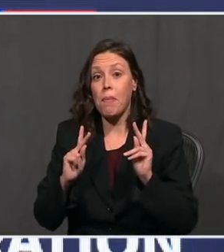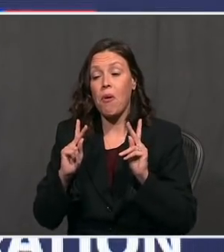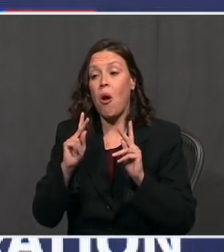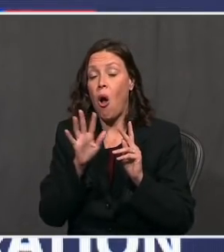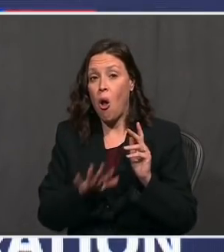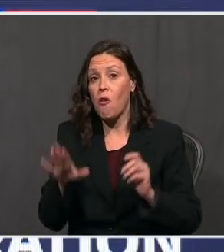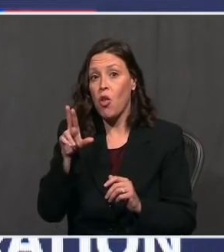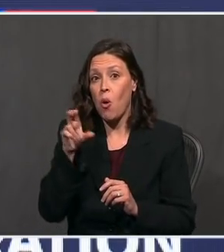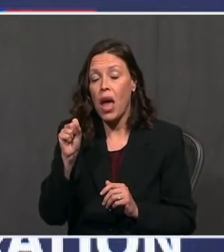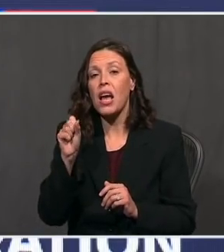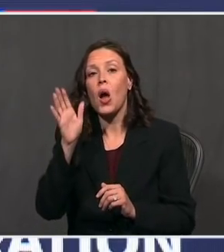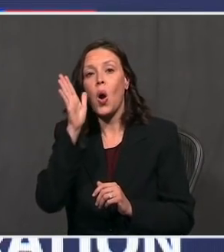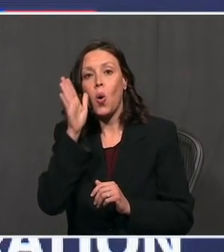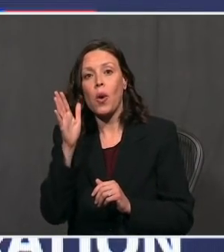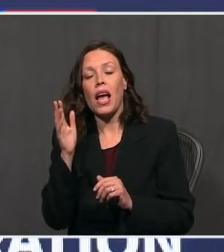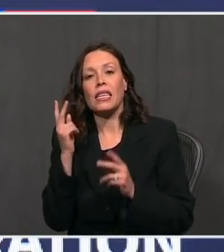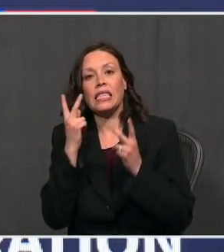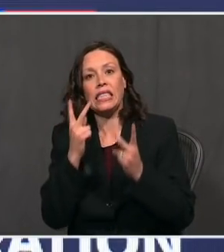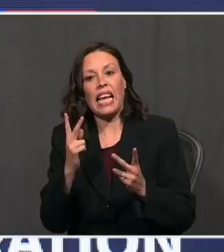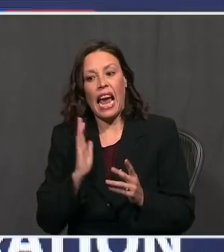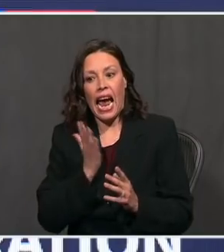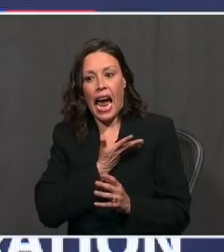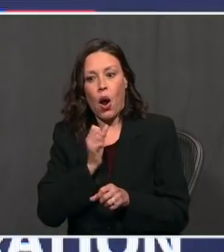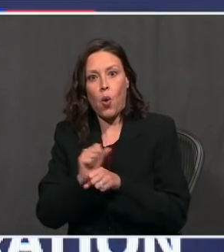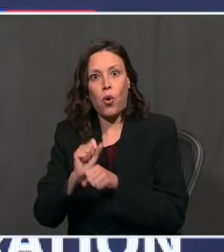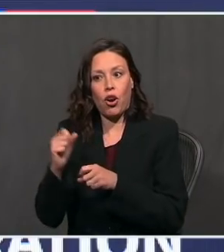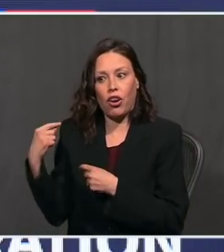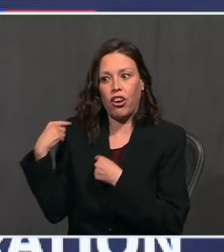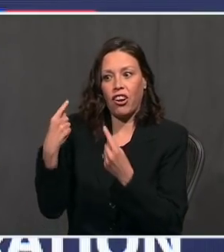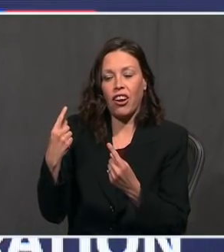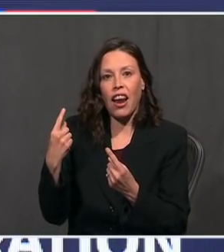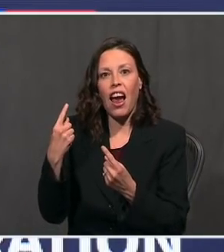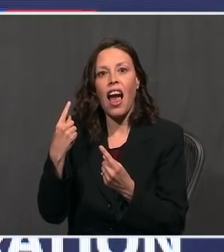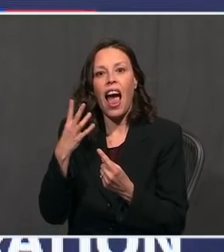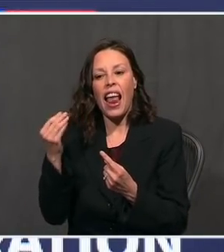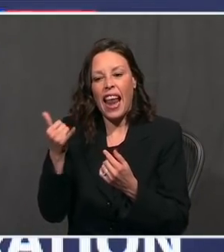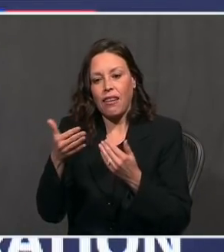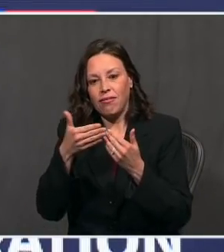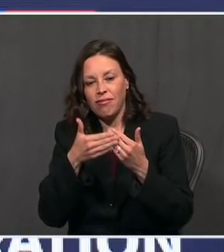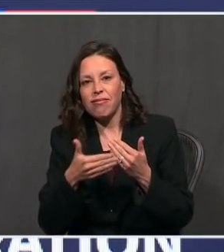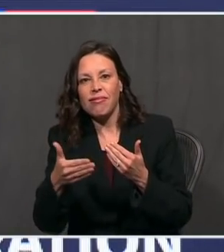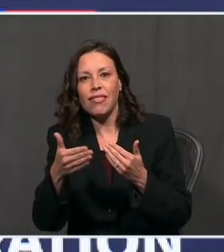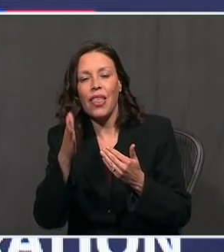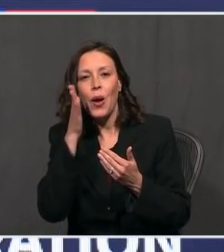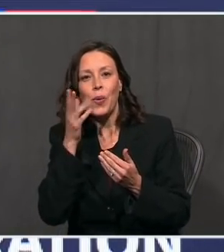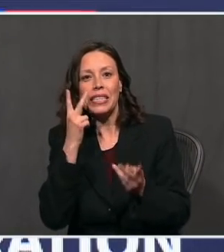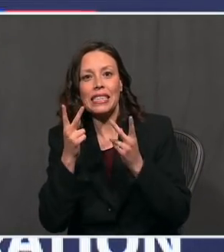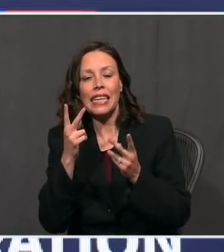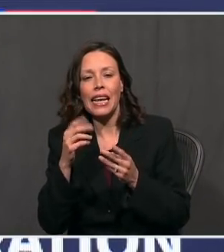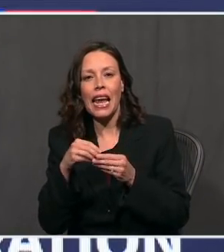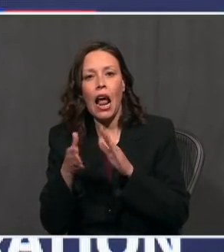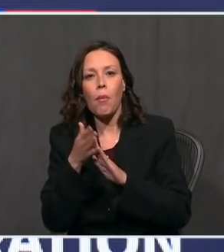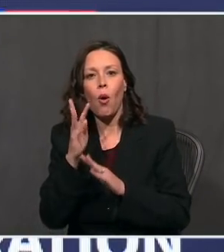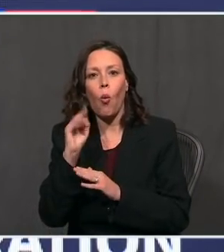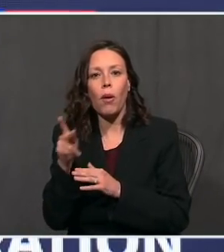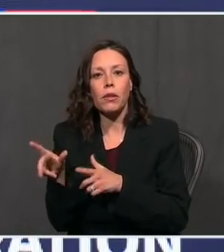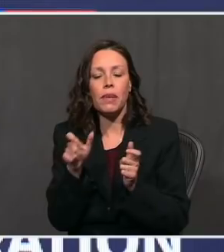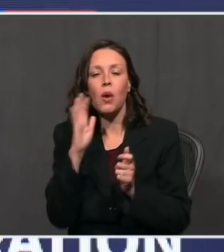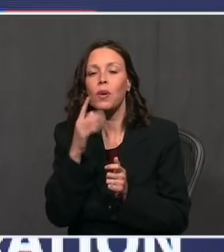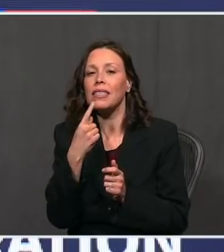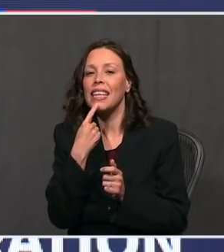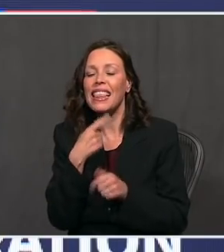the country will look at the progress that we are about to fulfill in Operation Warp Speed, and they will say, as I have said